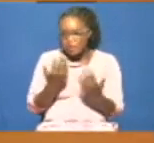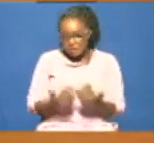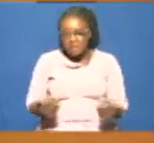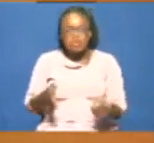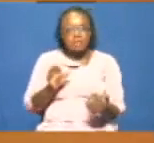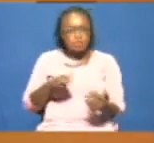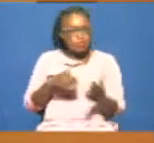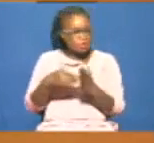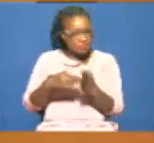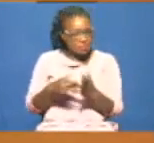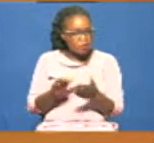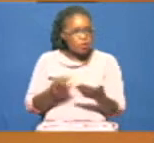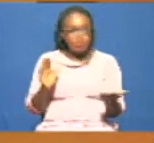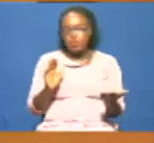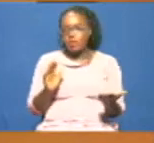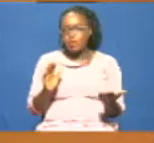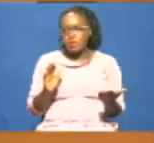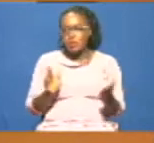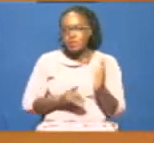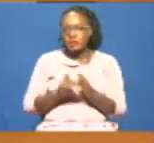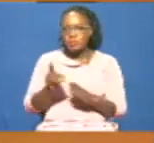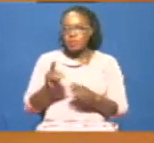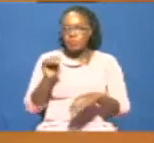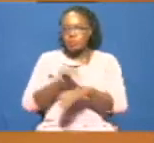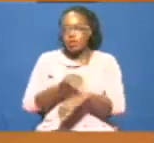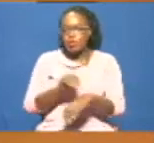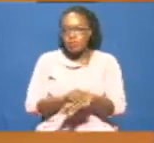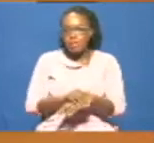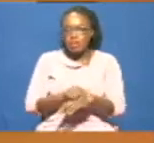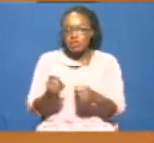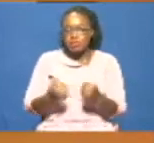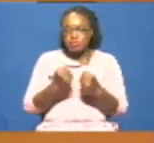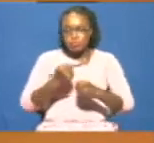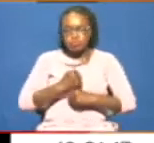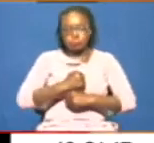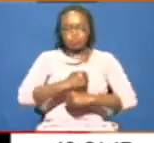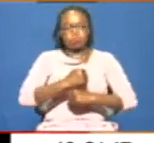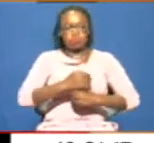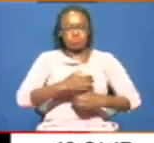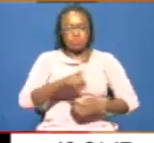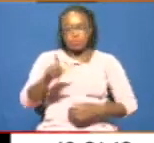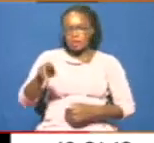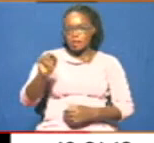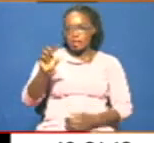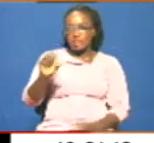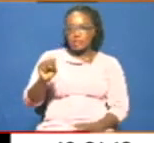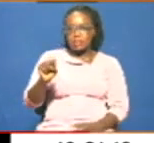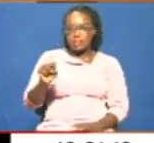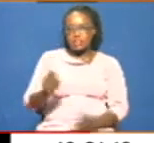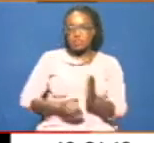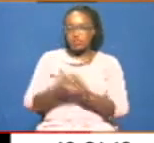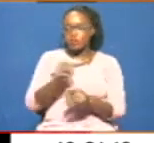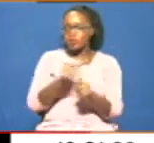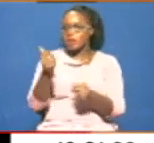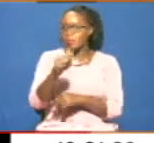and have not developed the proper resistance. Their lungs are not well developed. So when those diseases catch